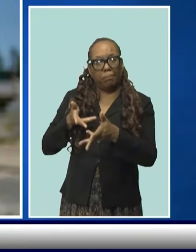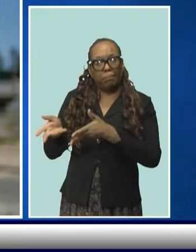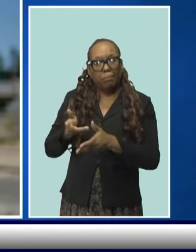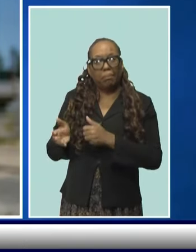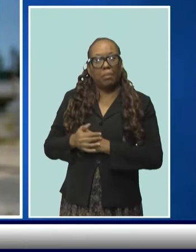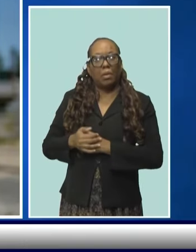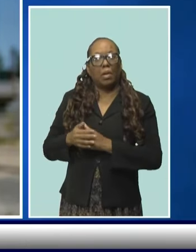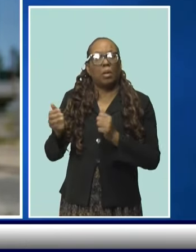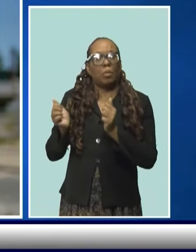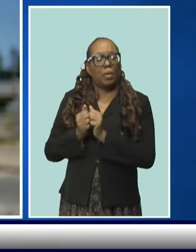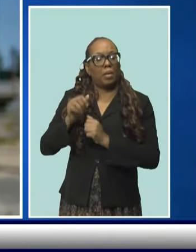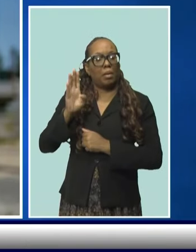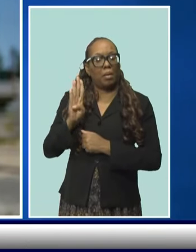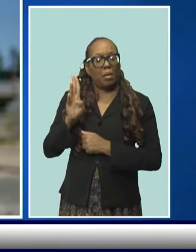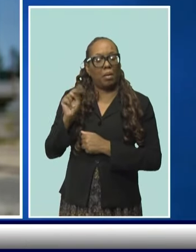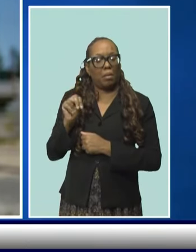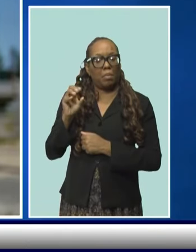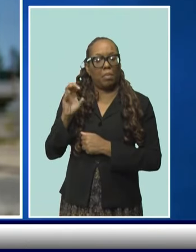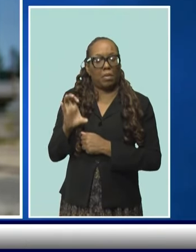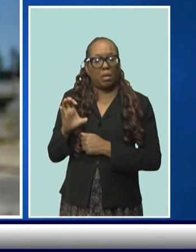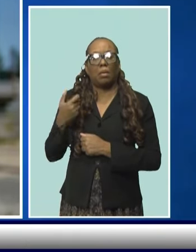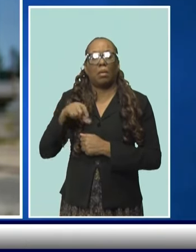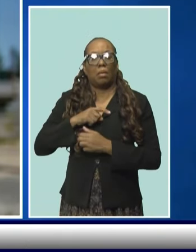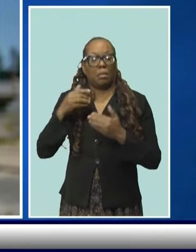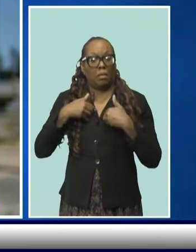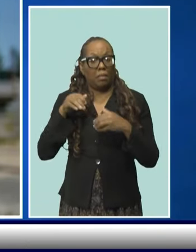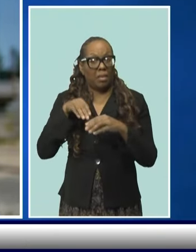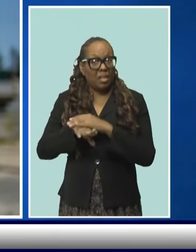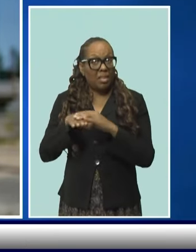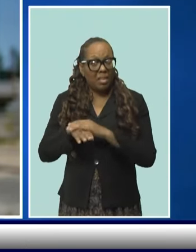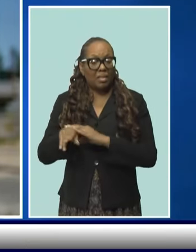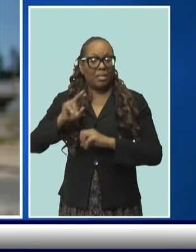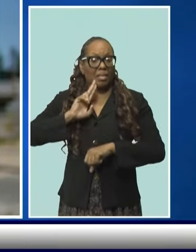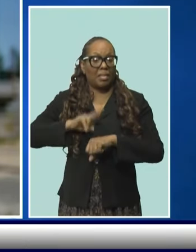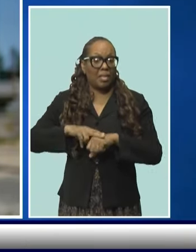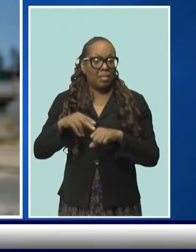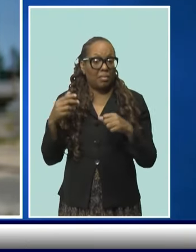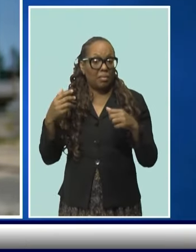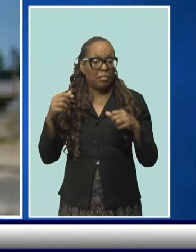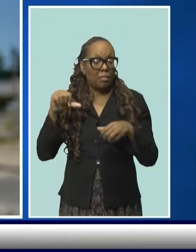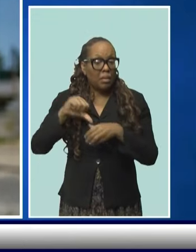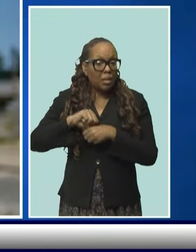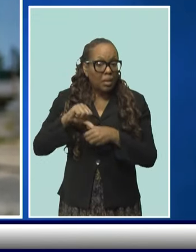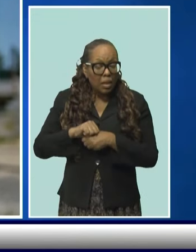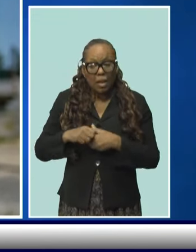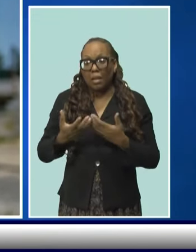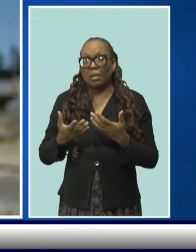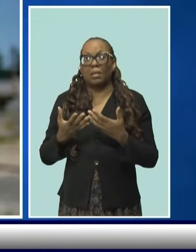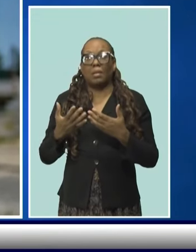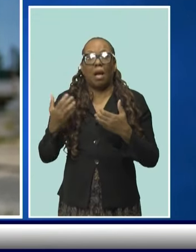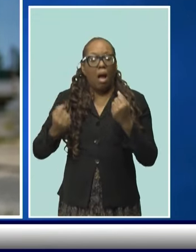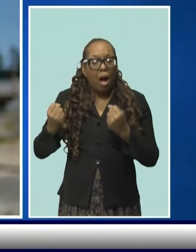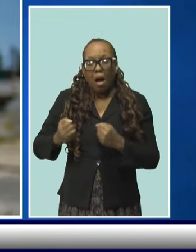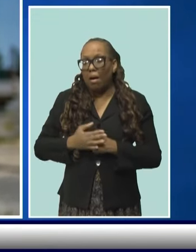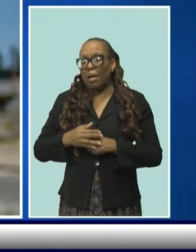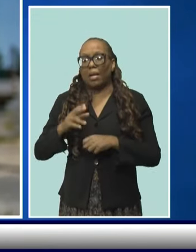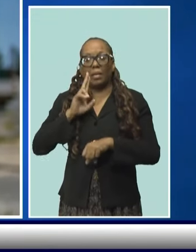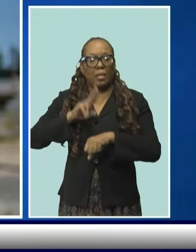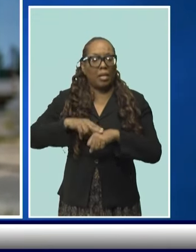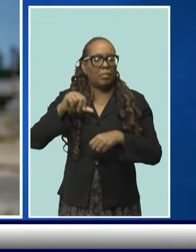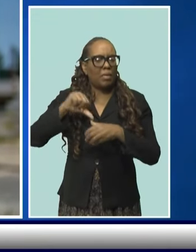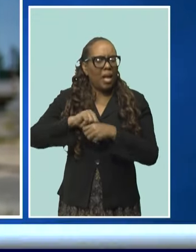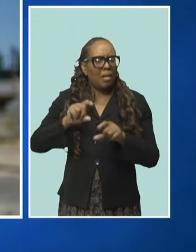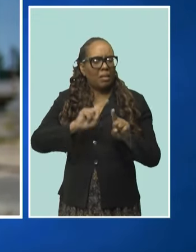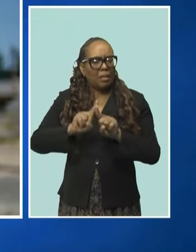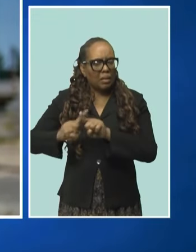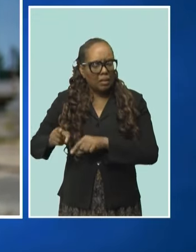here at BNOC, where we have access to a natural gas car, a gas compressor, and have been working and collaborating